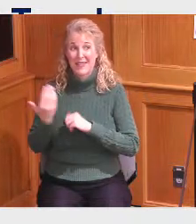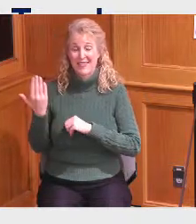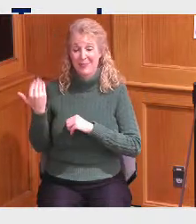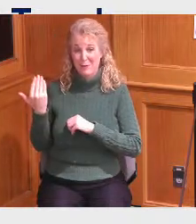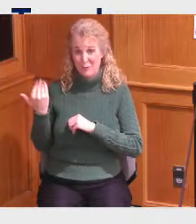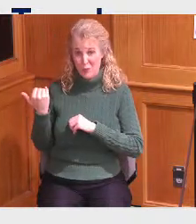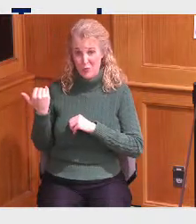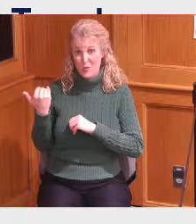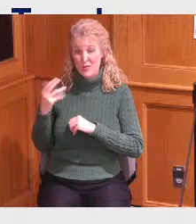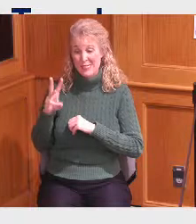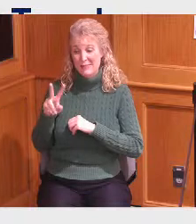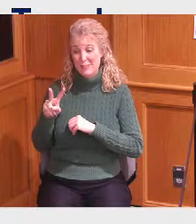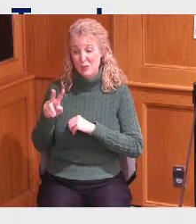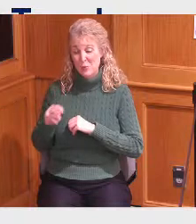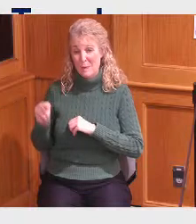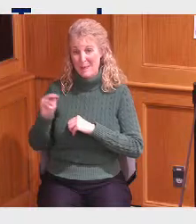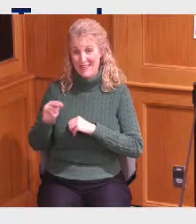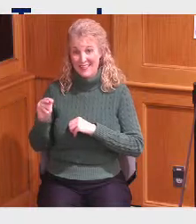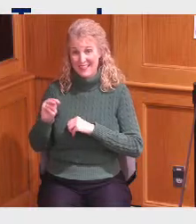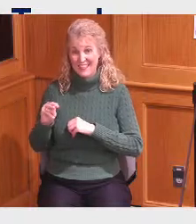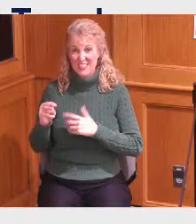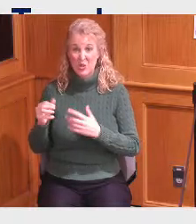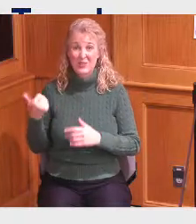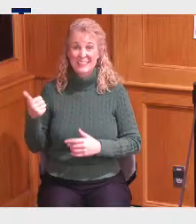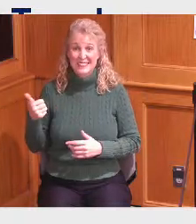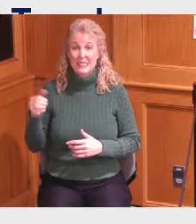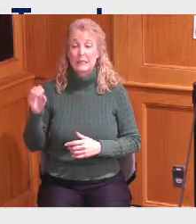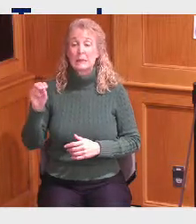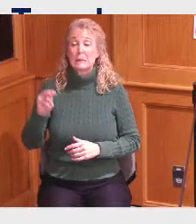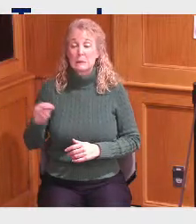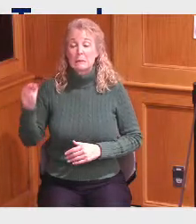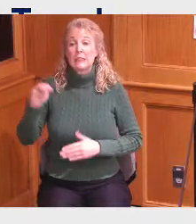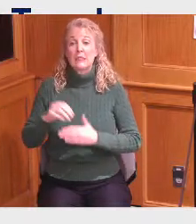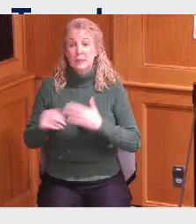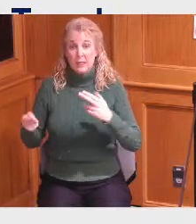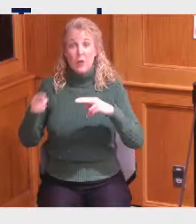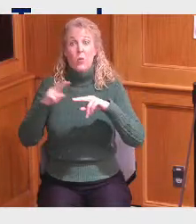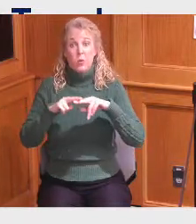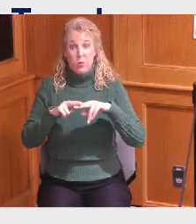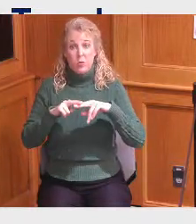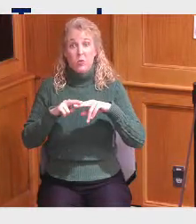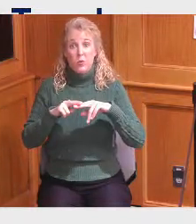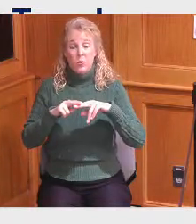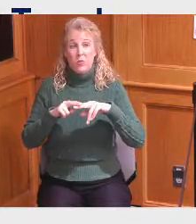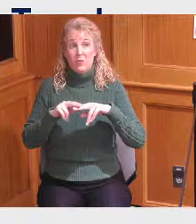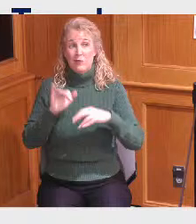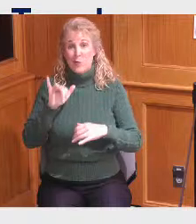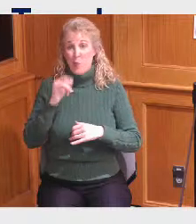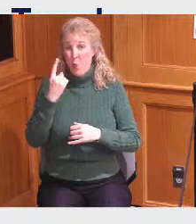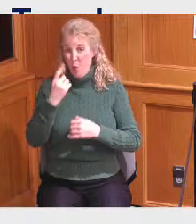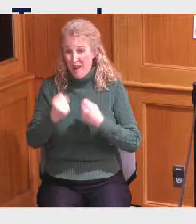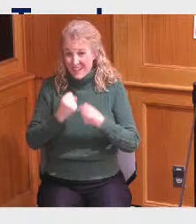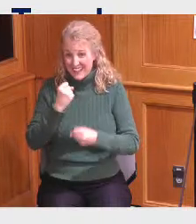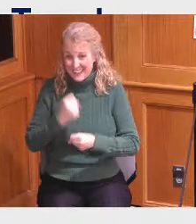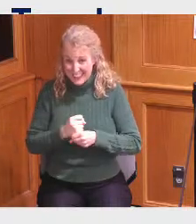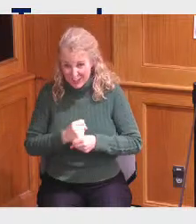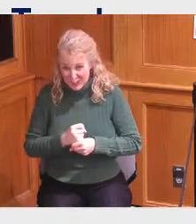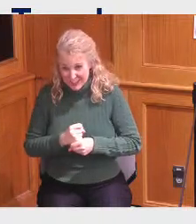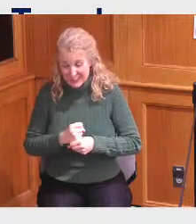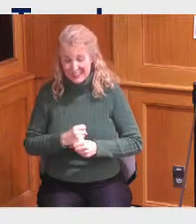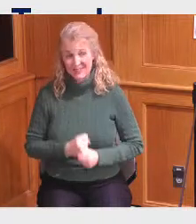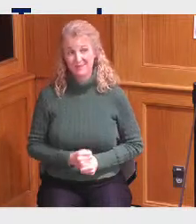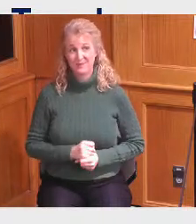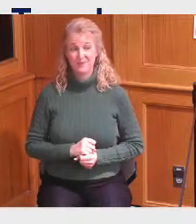year of $62 million. So almost a $10 million increase total over that time period.